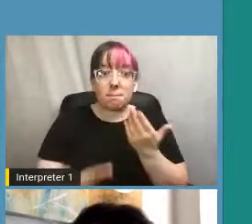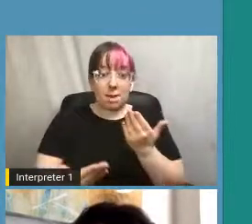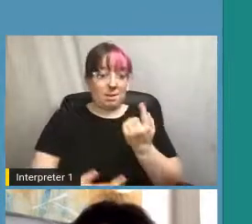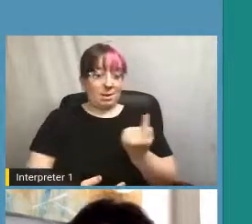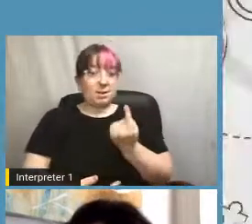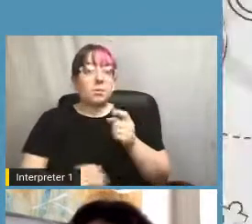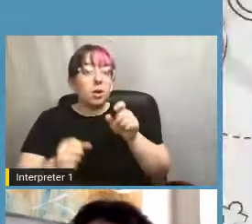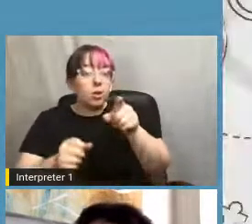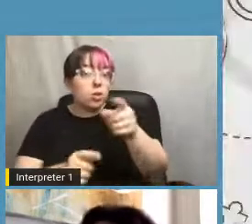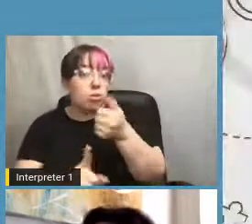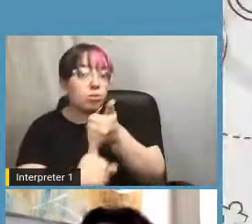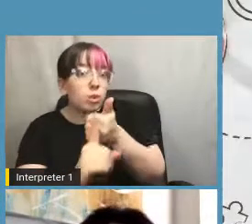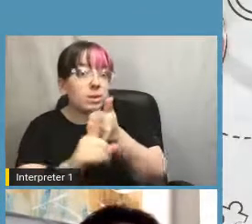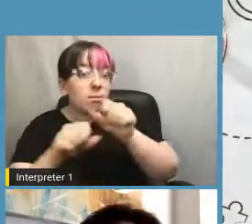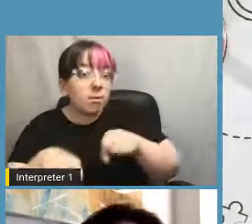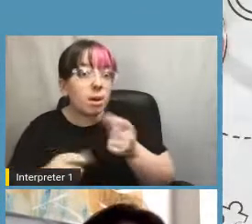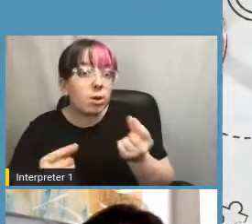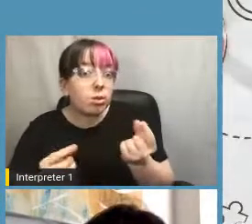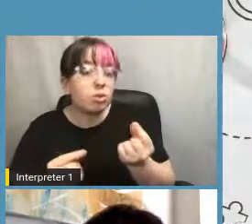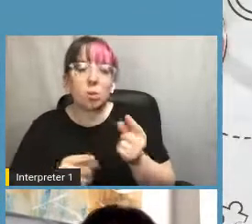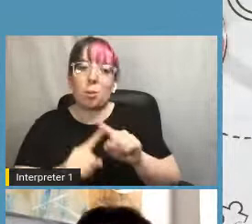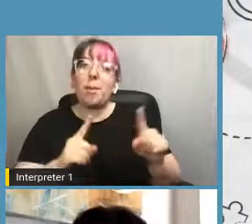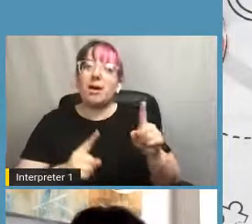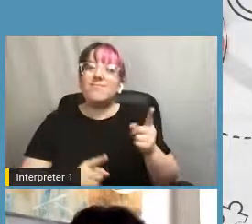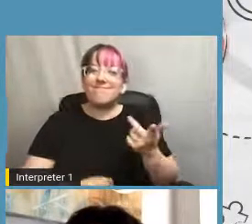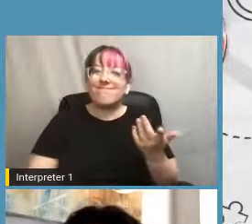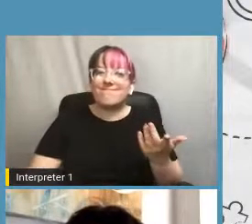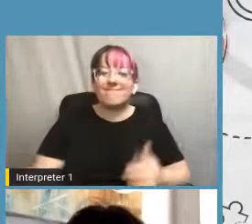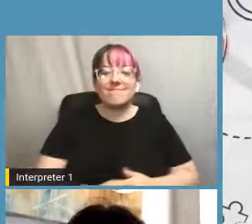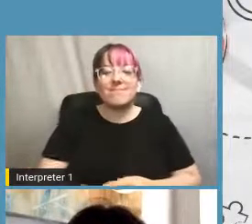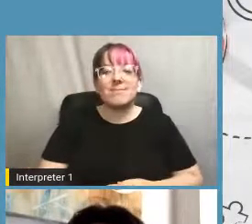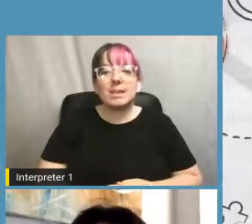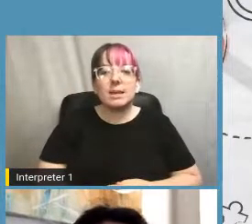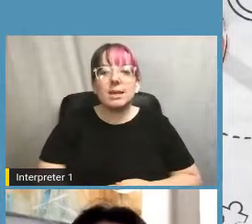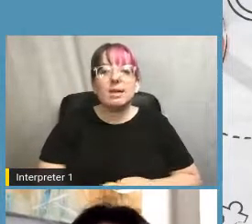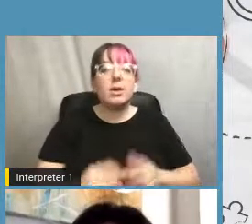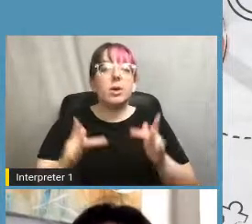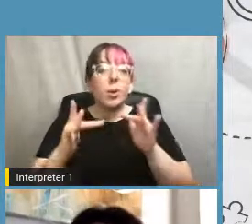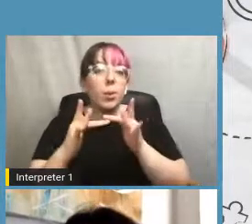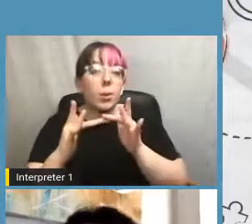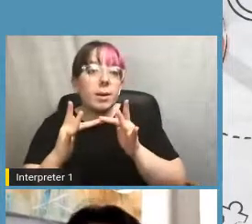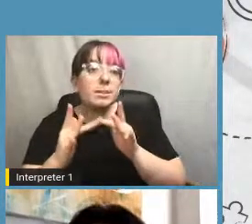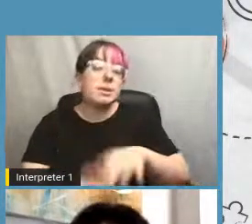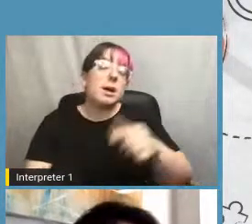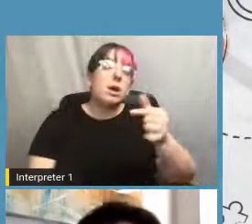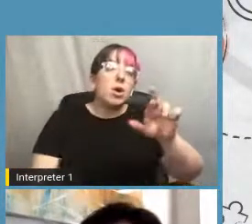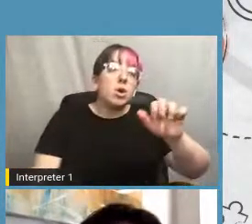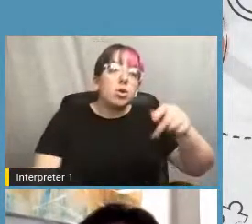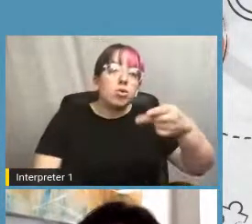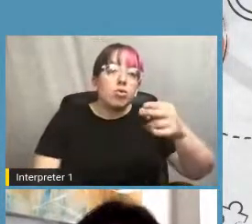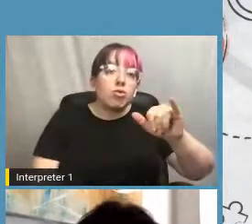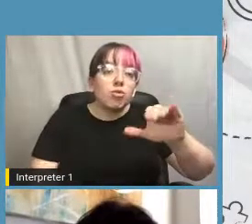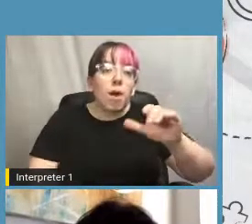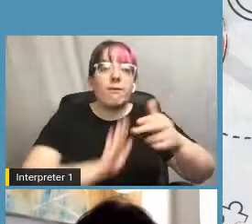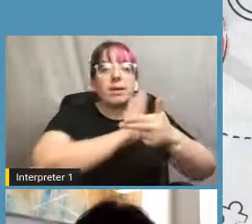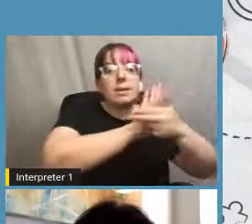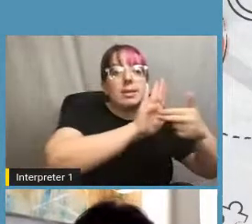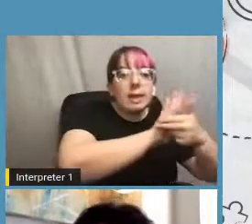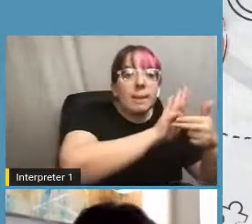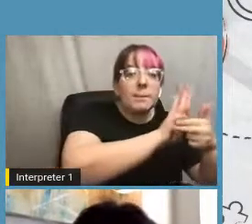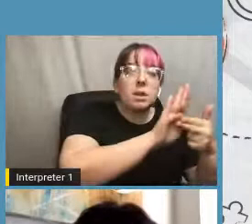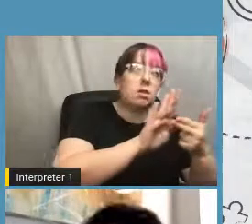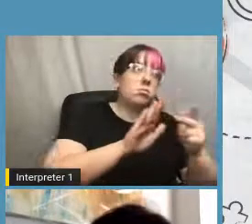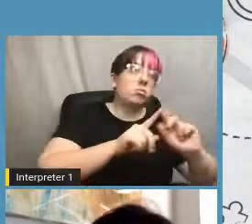have to account for it. 2D design, it includes website design, graphics, labeling, all the same things that you need for a